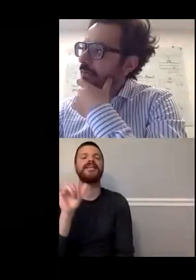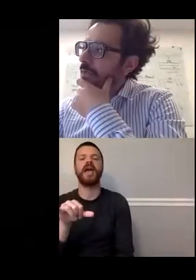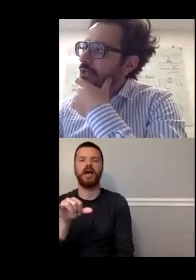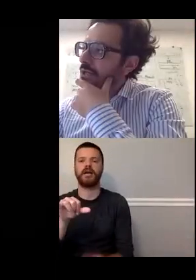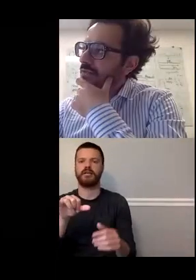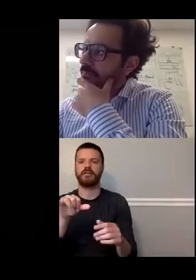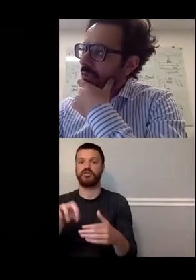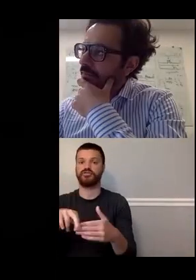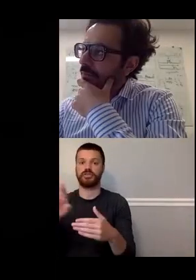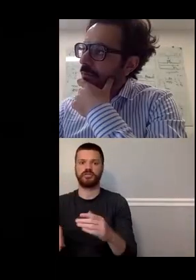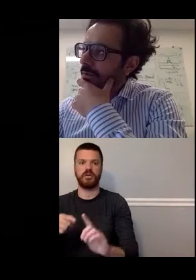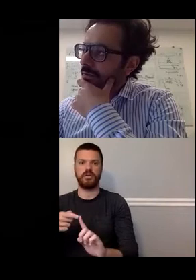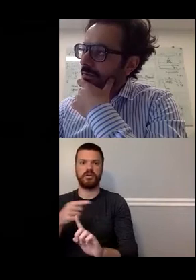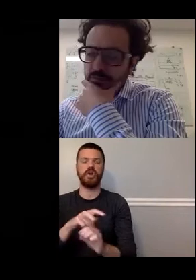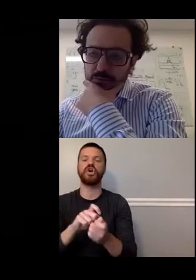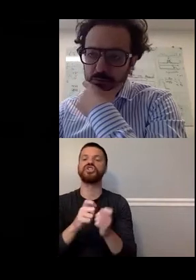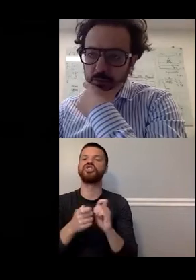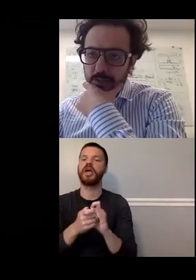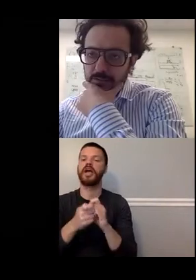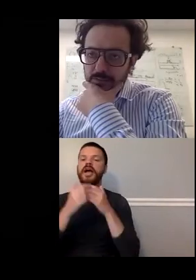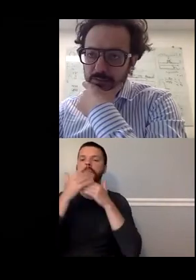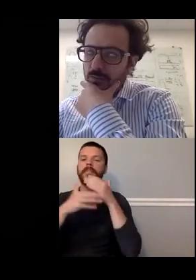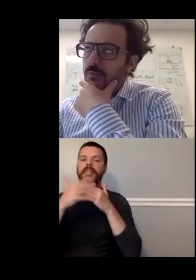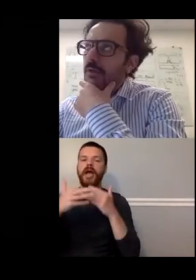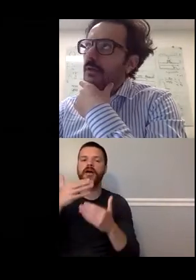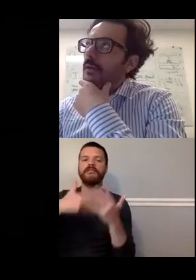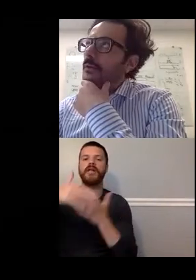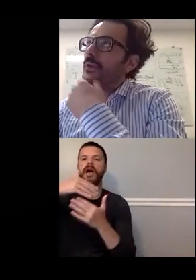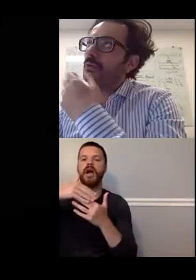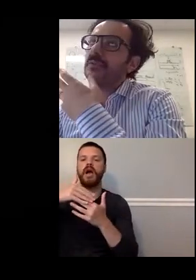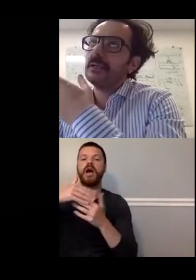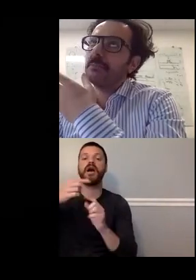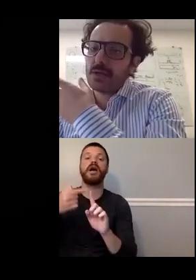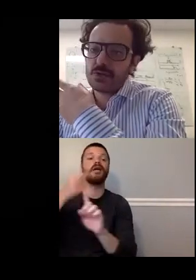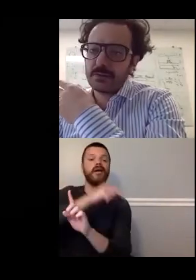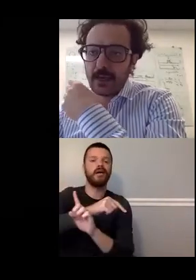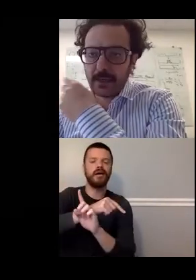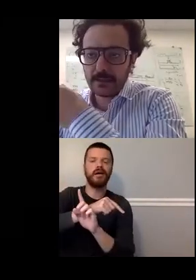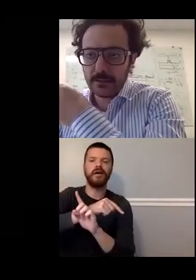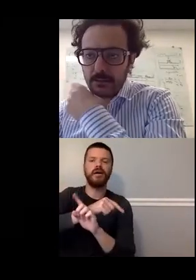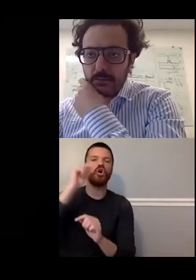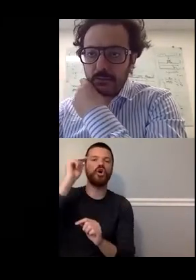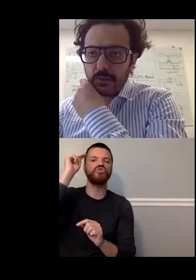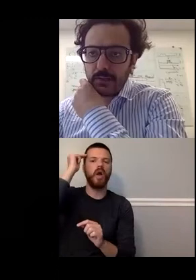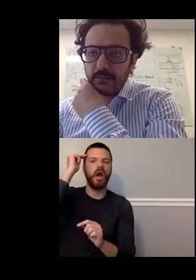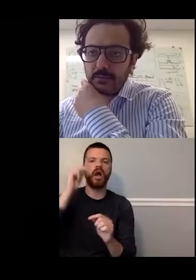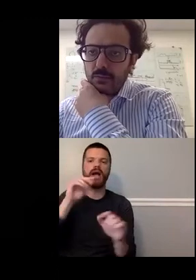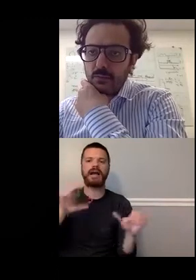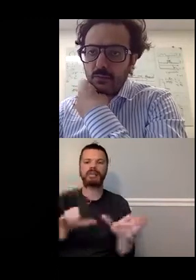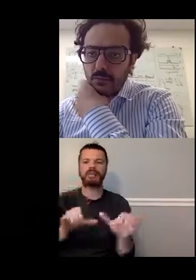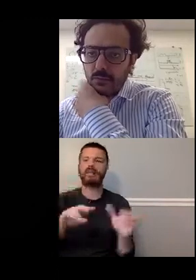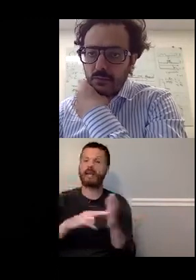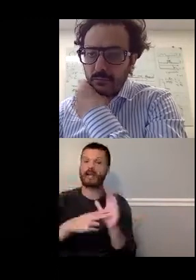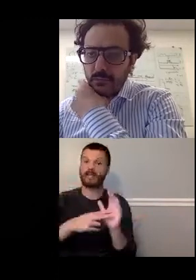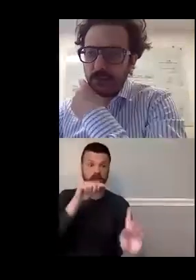of changes in blood flow in response to neuronal activity. So we don't really measure directly the neuronal activity